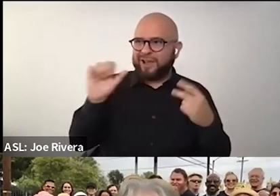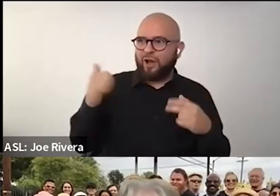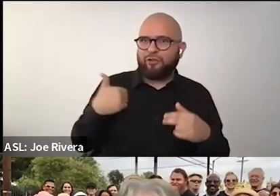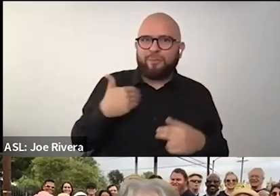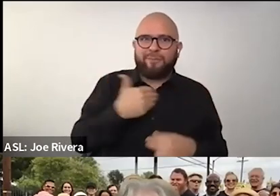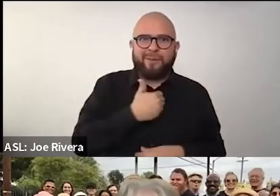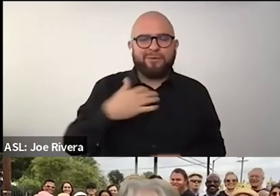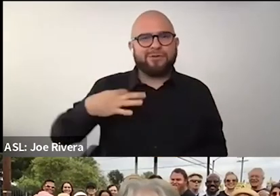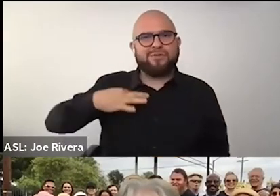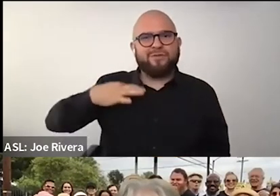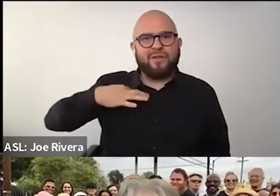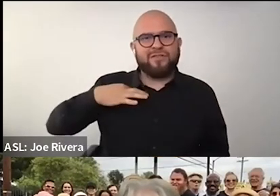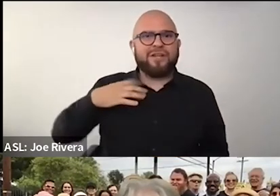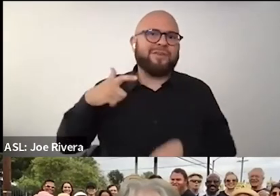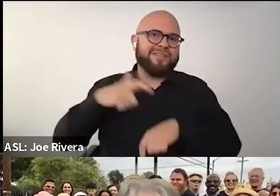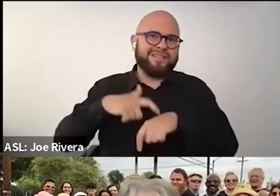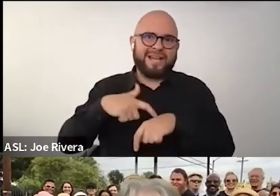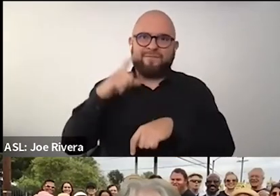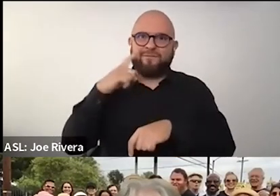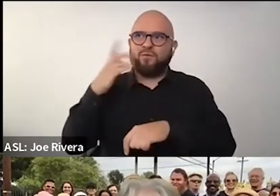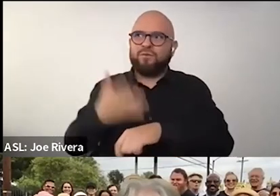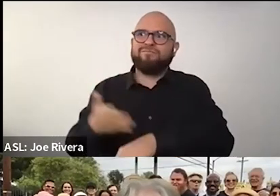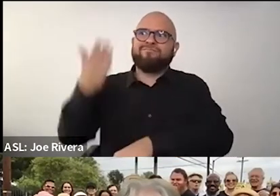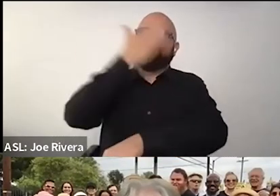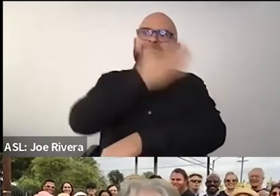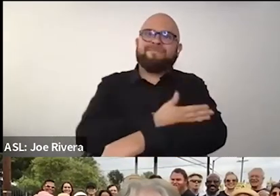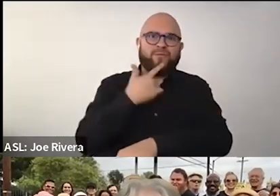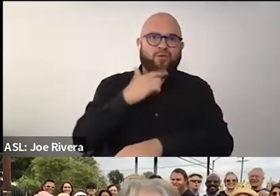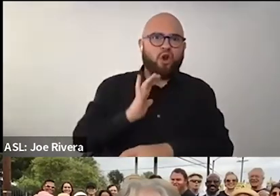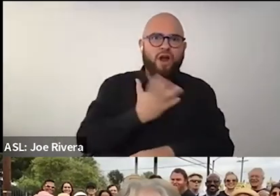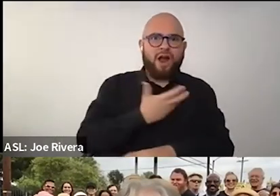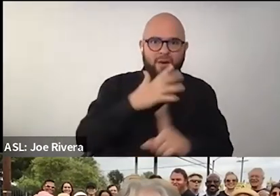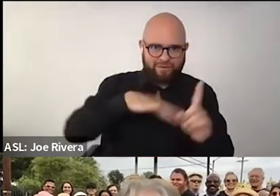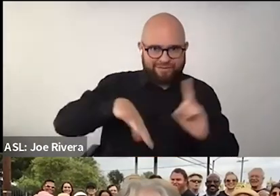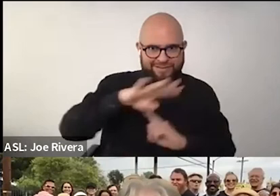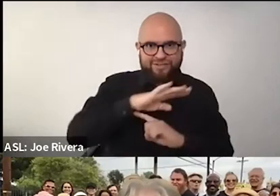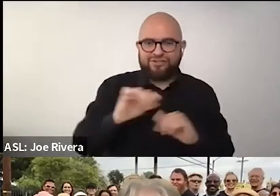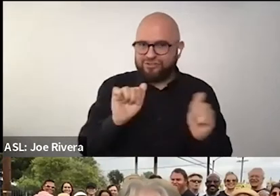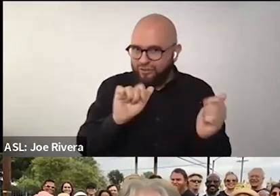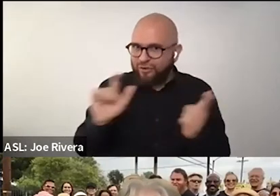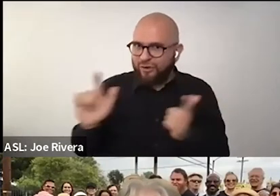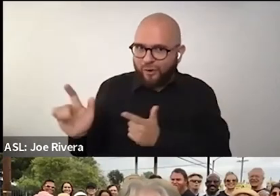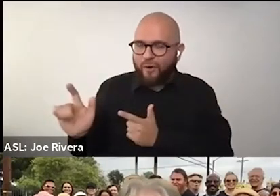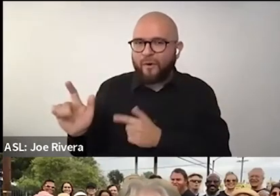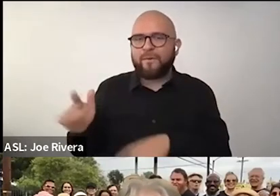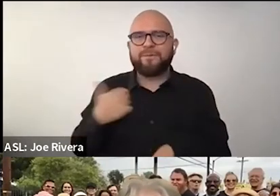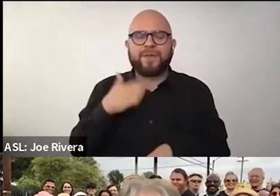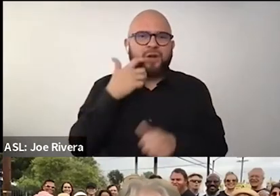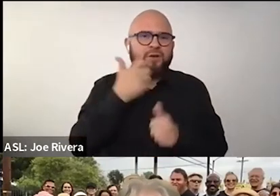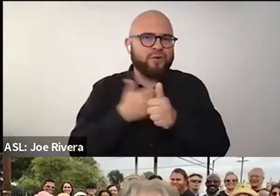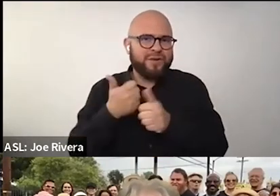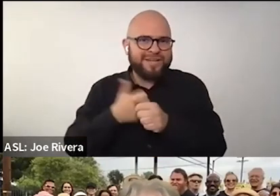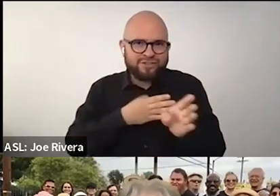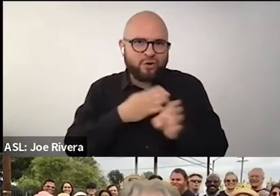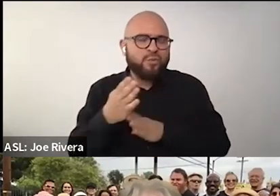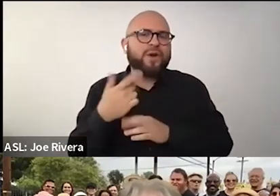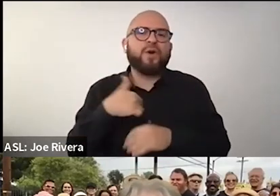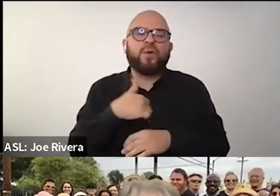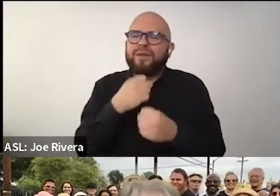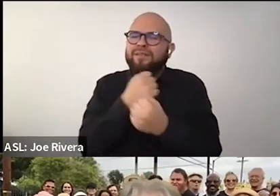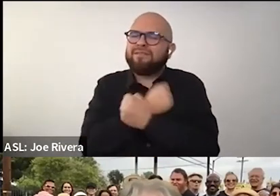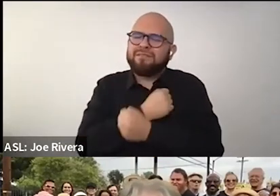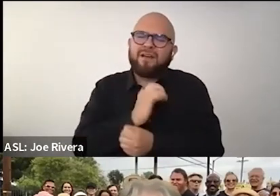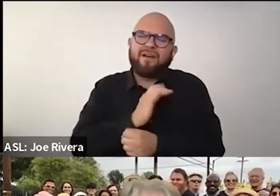all of us, because I know in all of our different respective creative careers, we love the work that we do and we want to keep doing it. And we